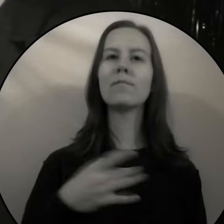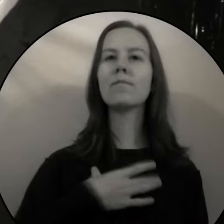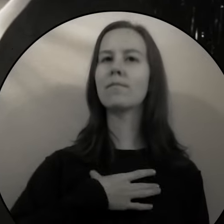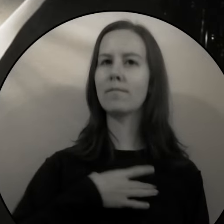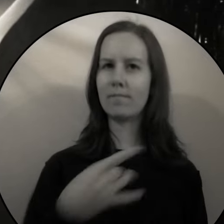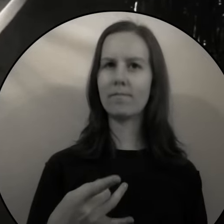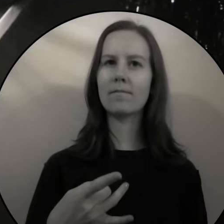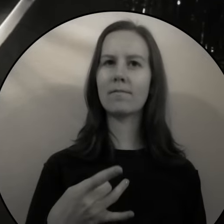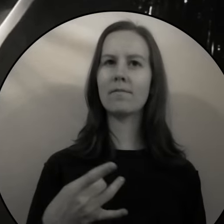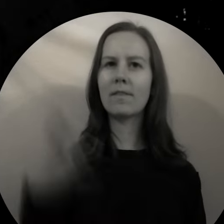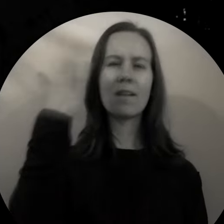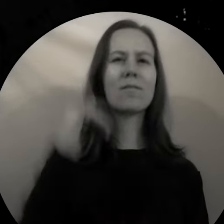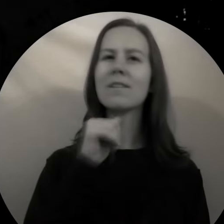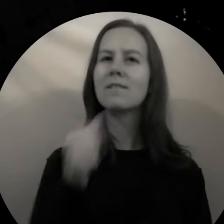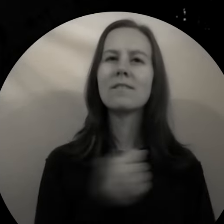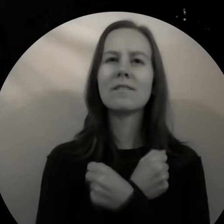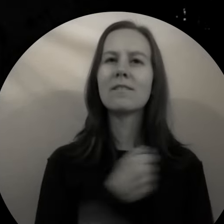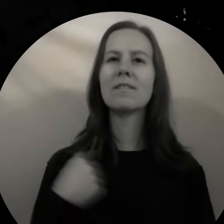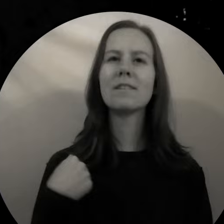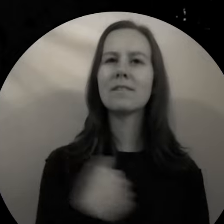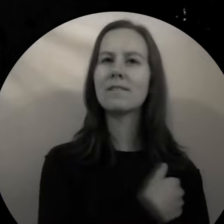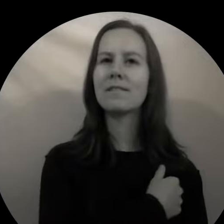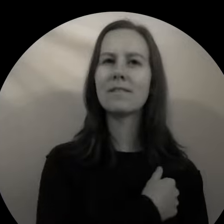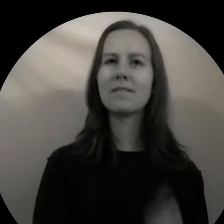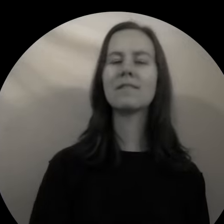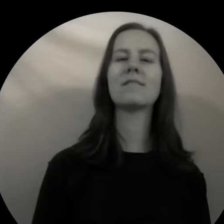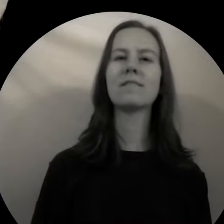you all Why don't you love